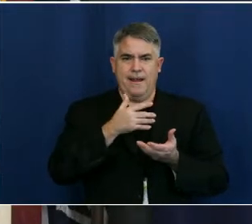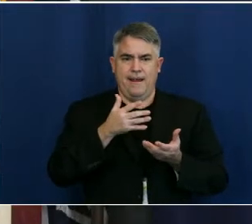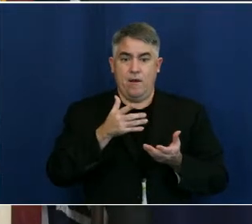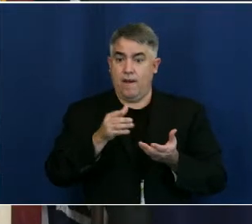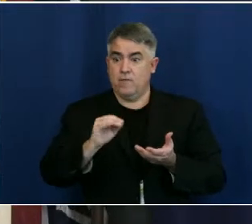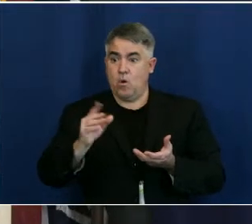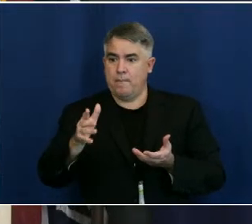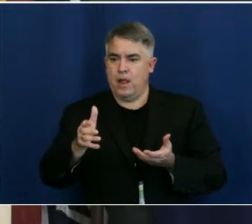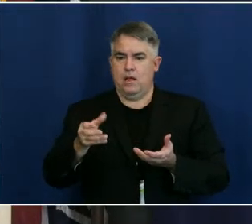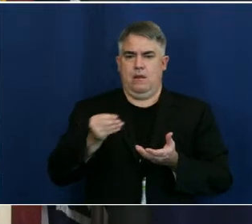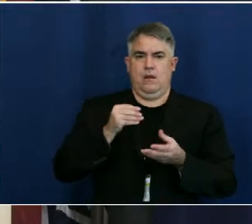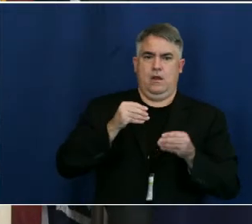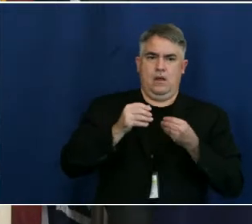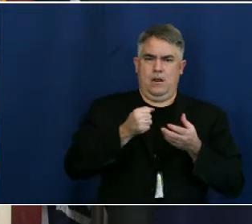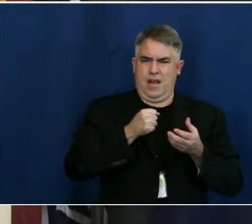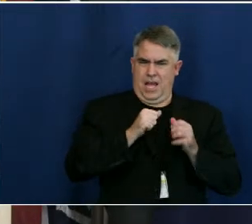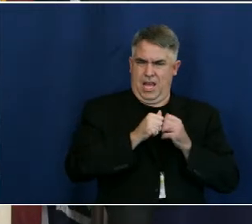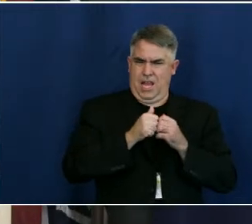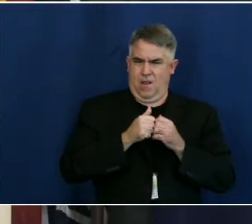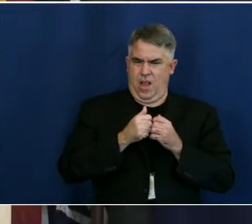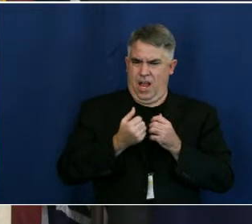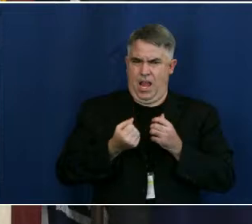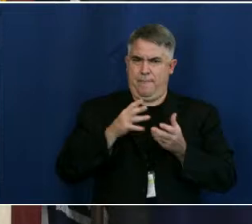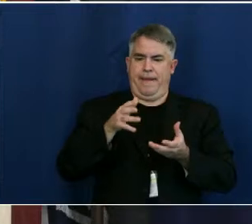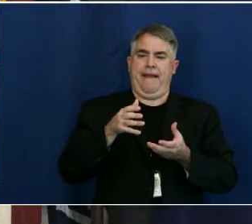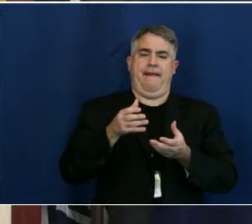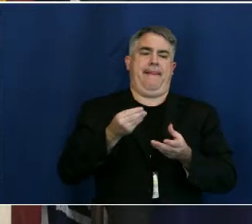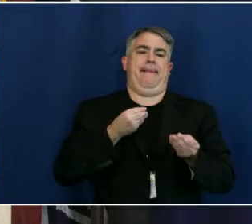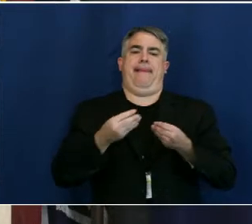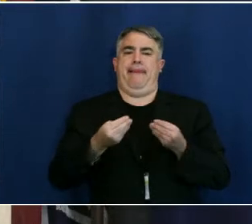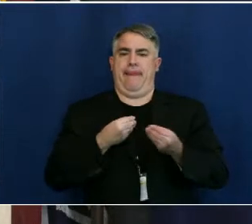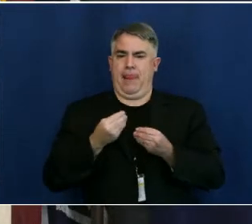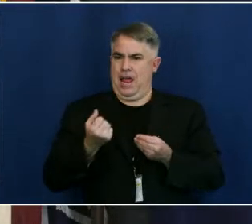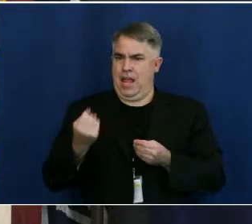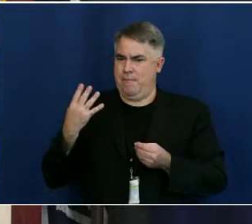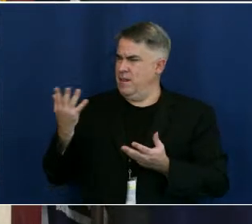a new distribution plan? Yeah, thank you. On My Turn,